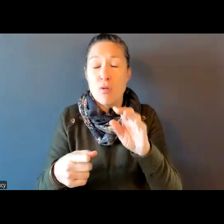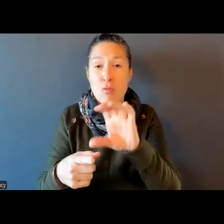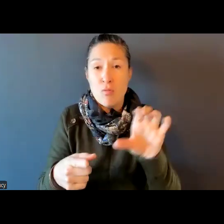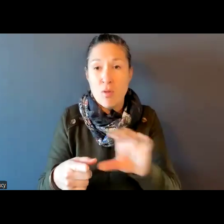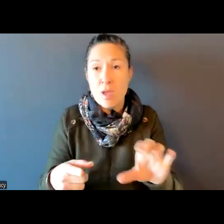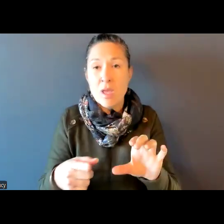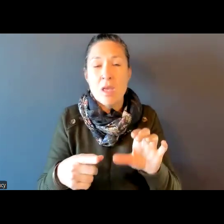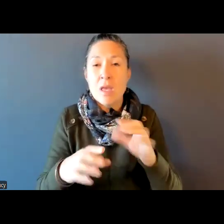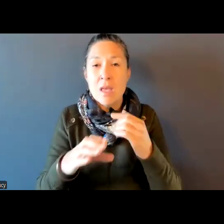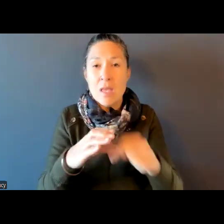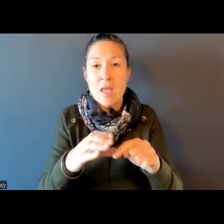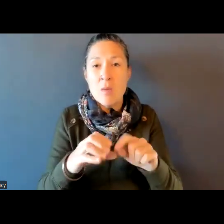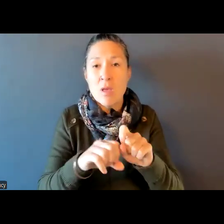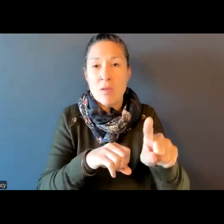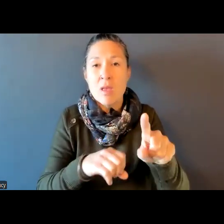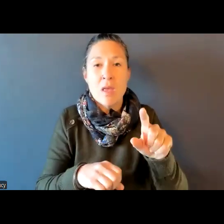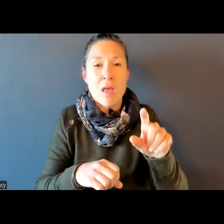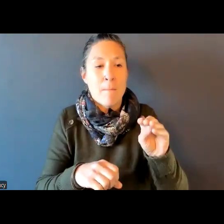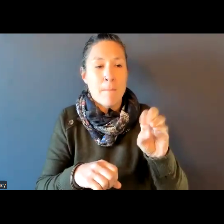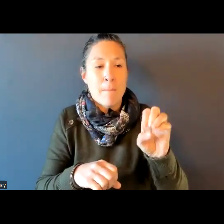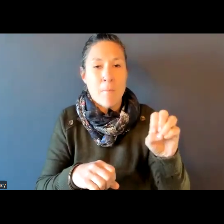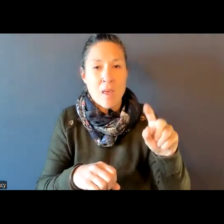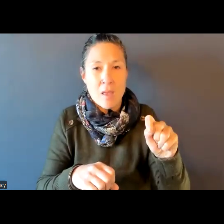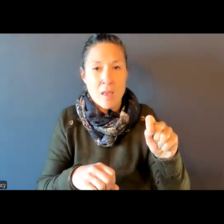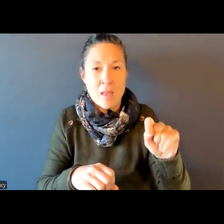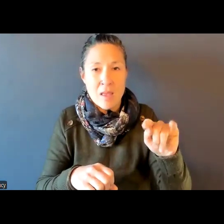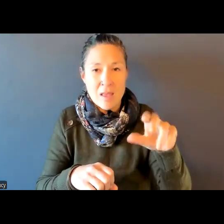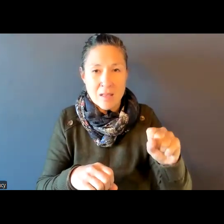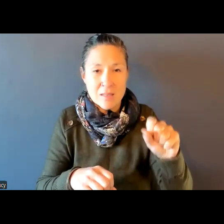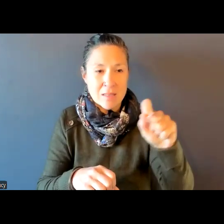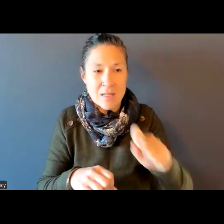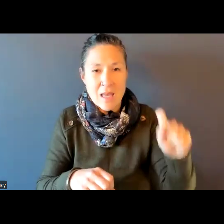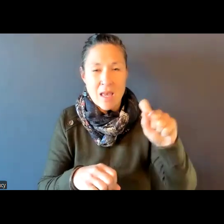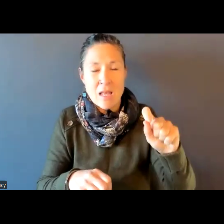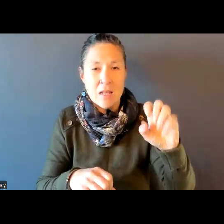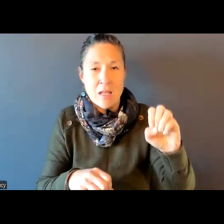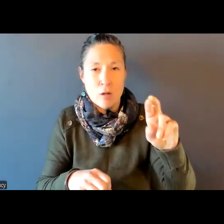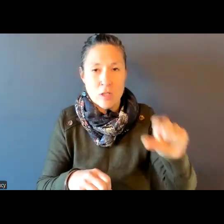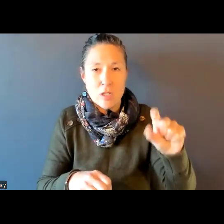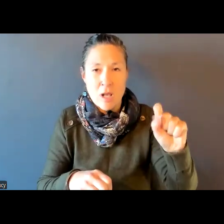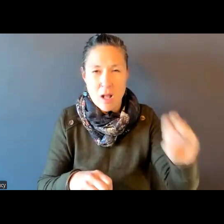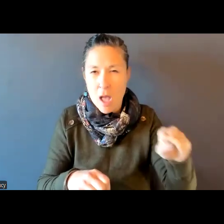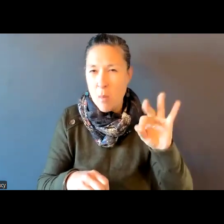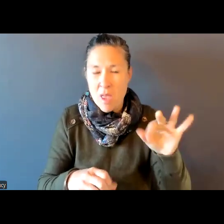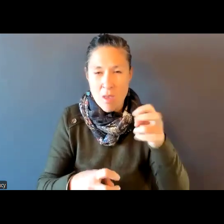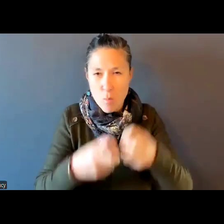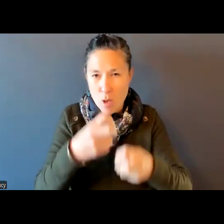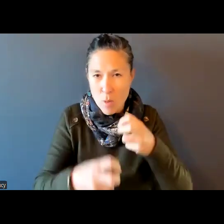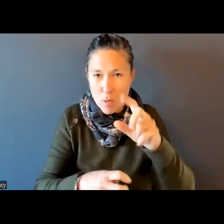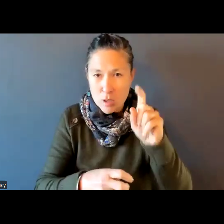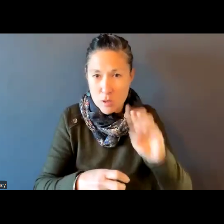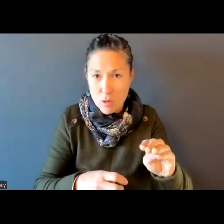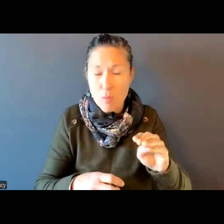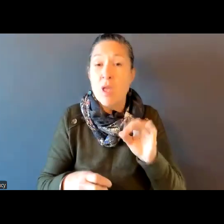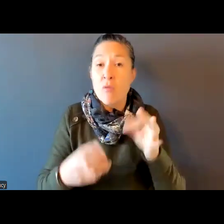meetings@erg.com with any technical questions related to meeting Zoom logistics. If you would like a translated version of the presentation